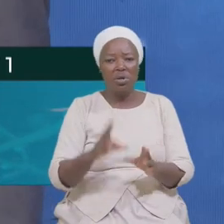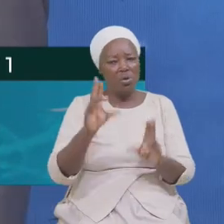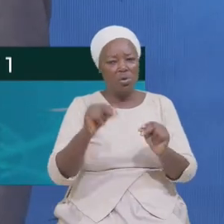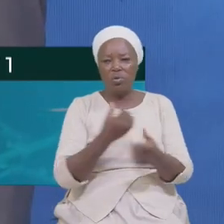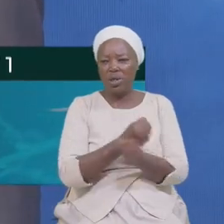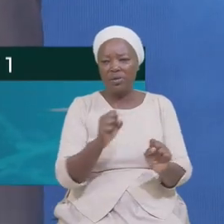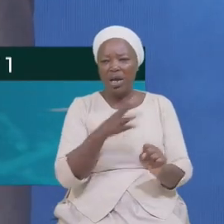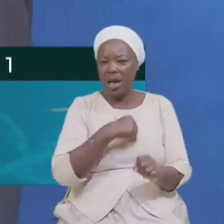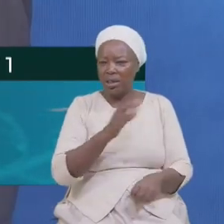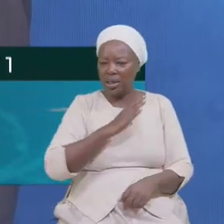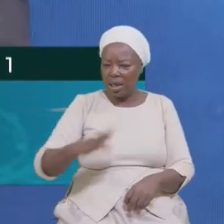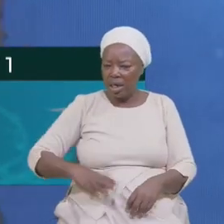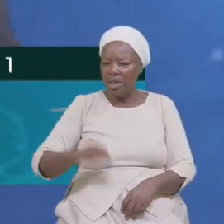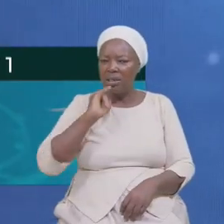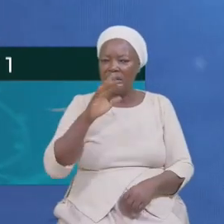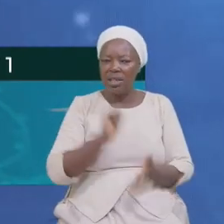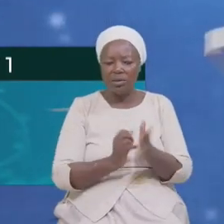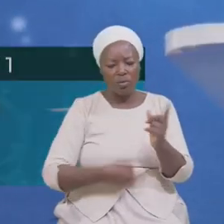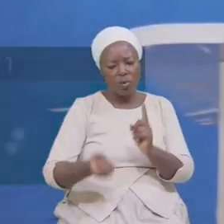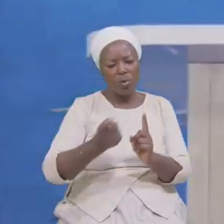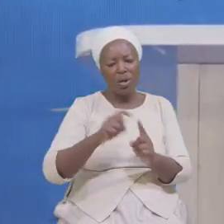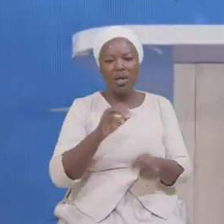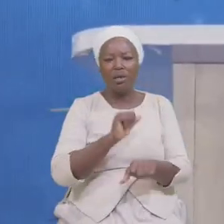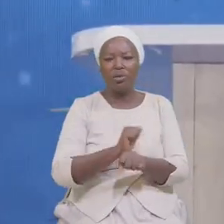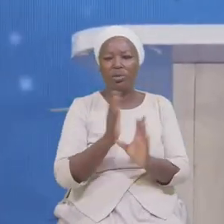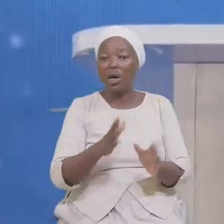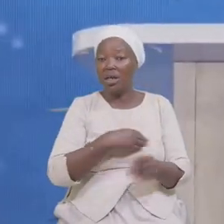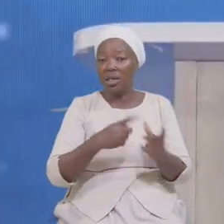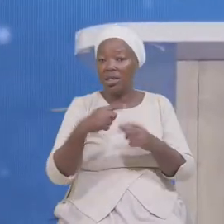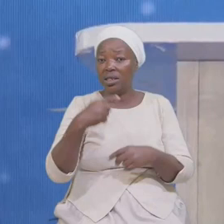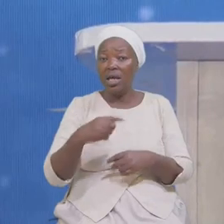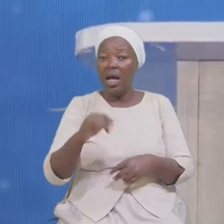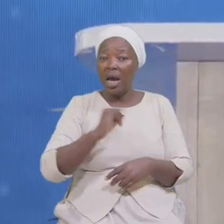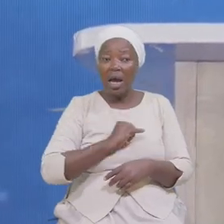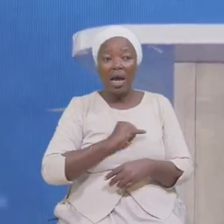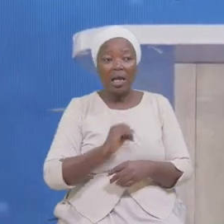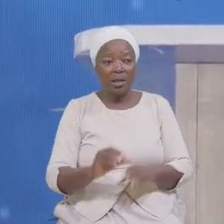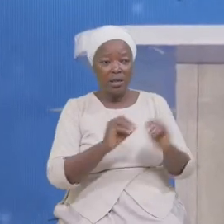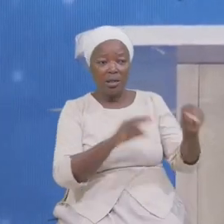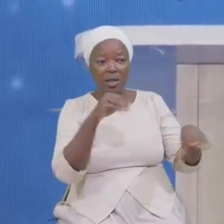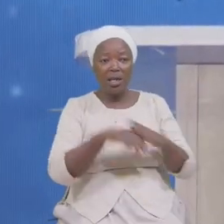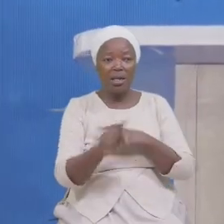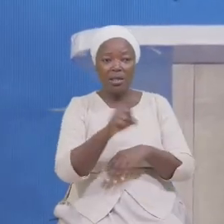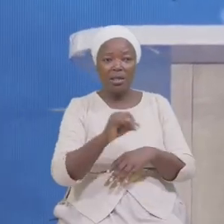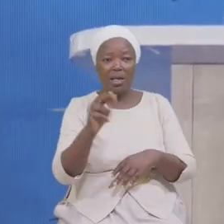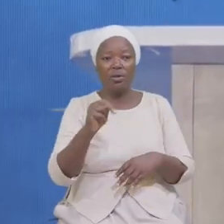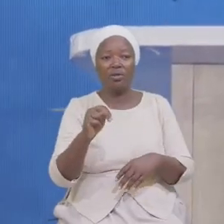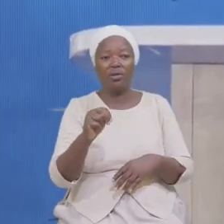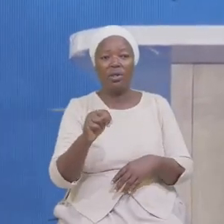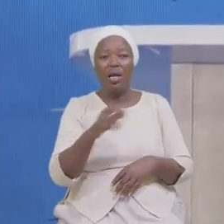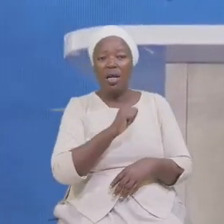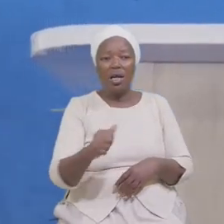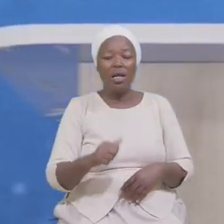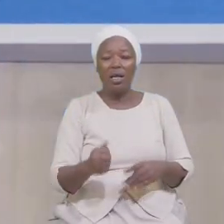Christ is that cornerstone. And it says, I lay in Zion a cornerstone, a